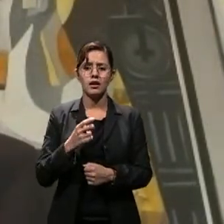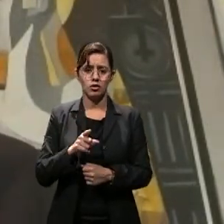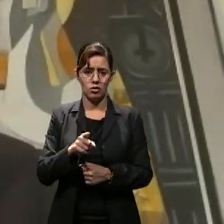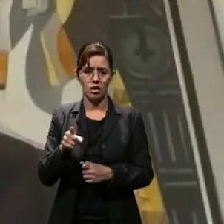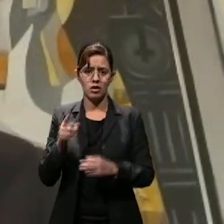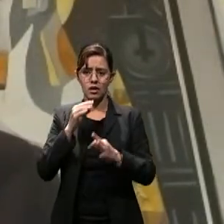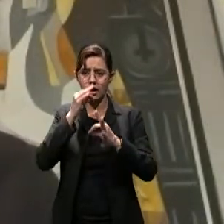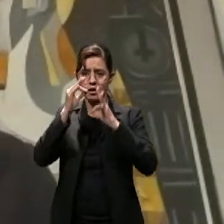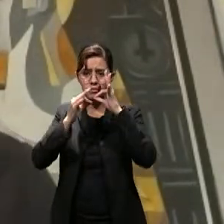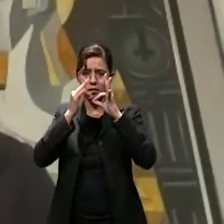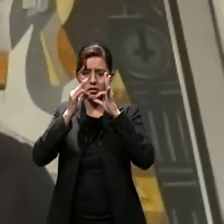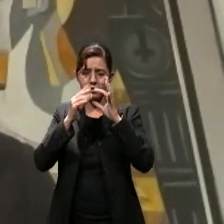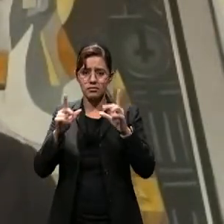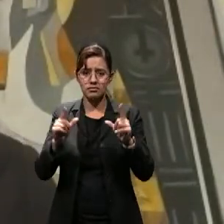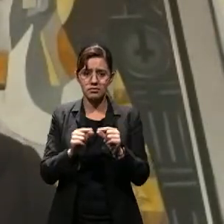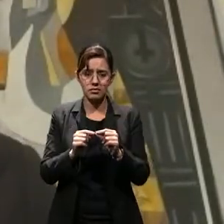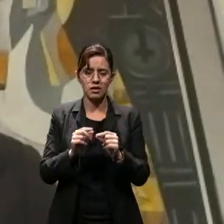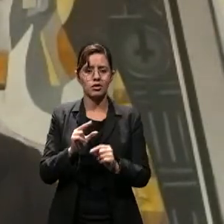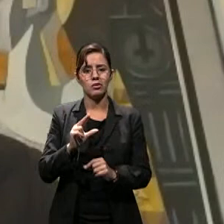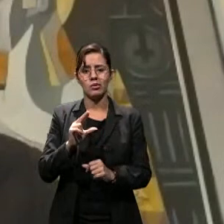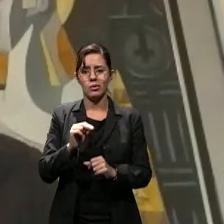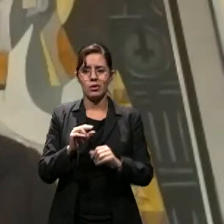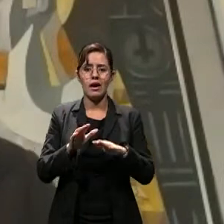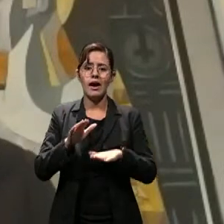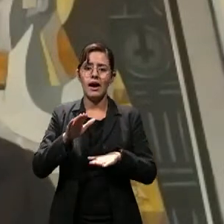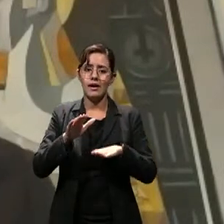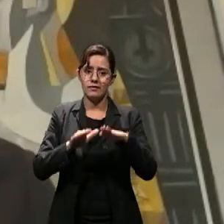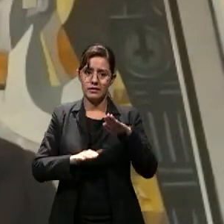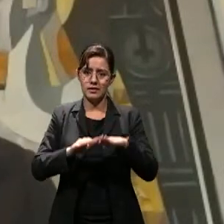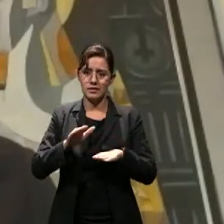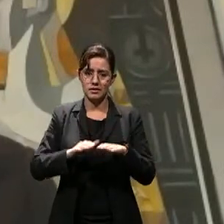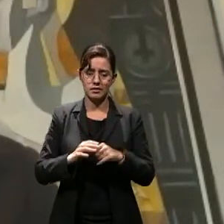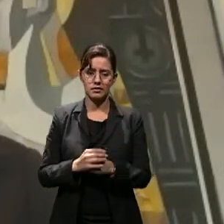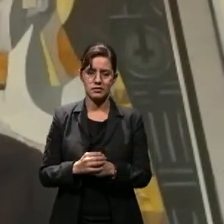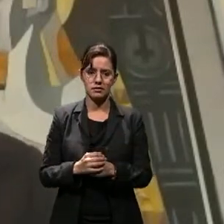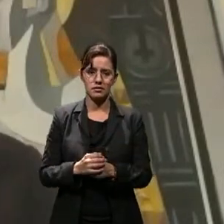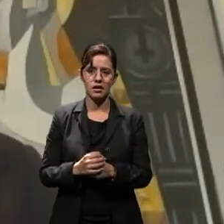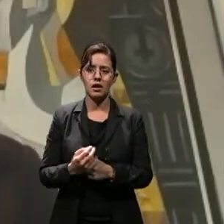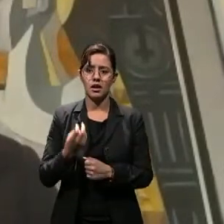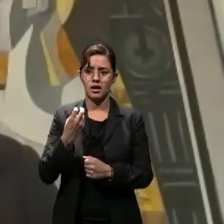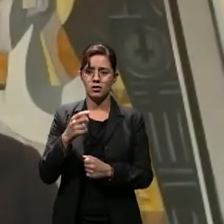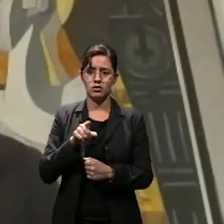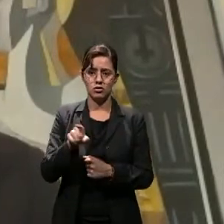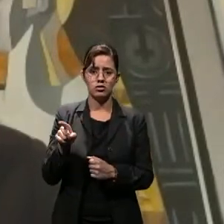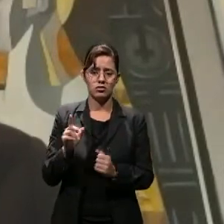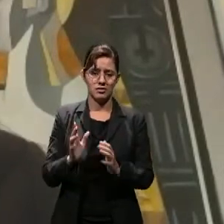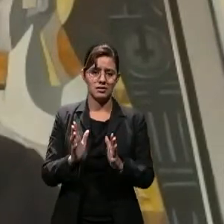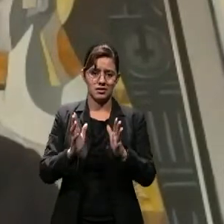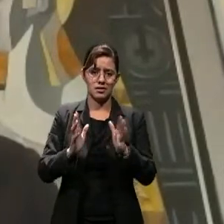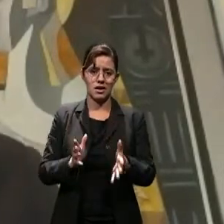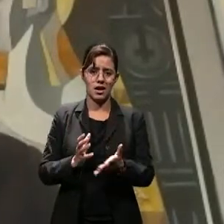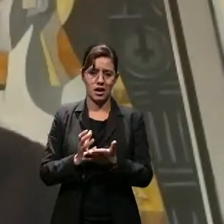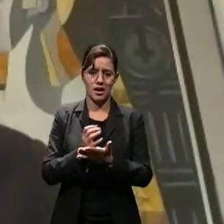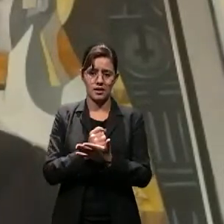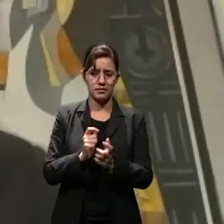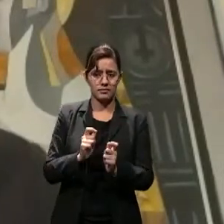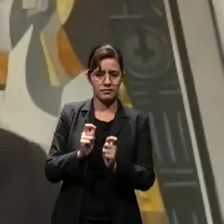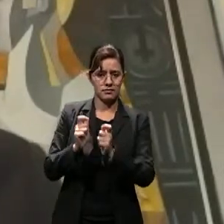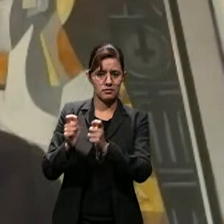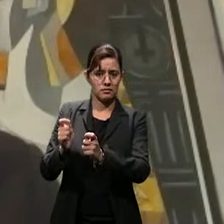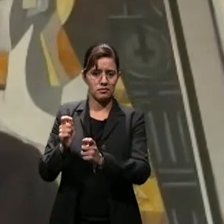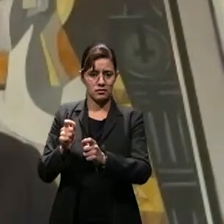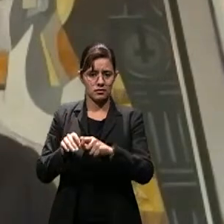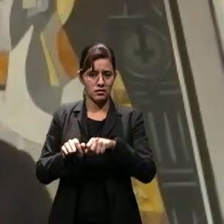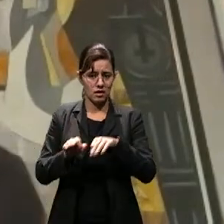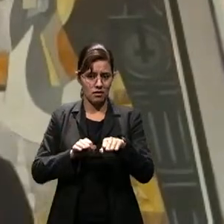What we see is that it's not only being seen in the campaigns, but we see that